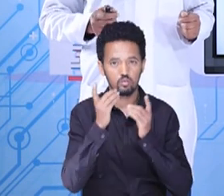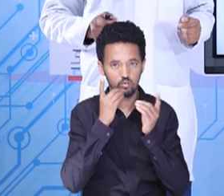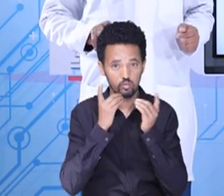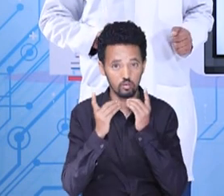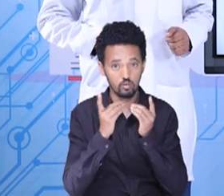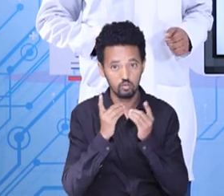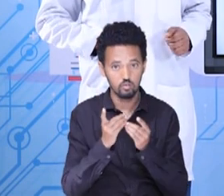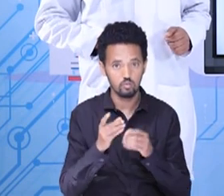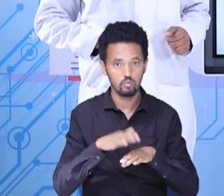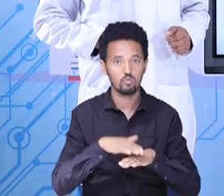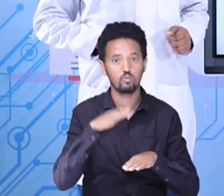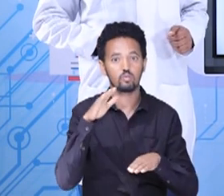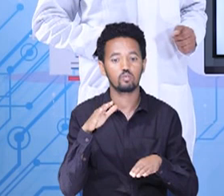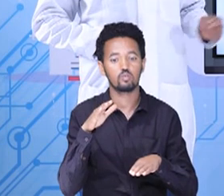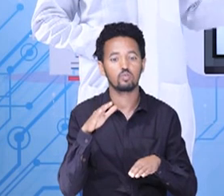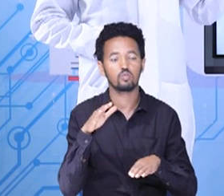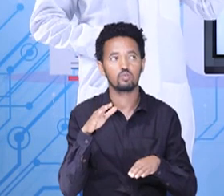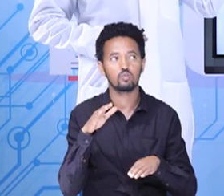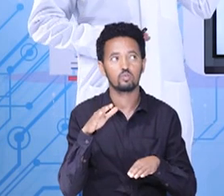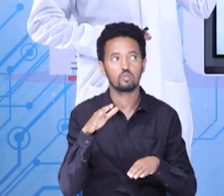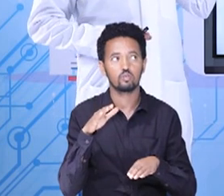discussing on